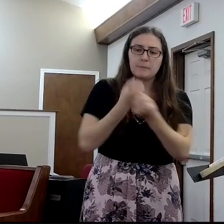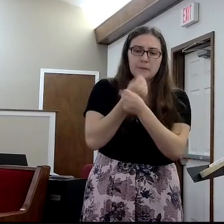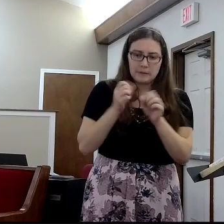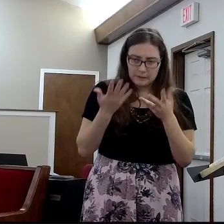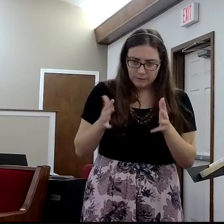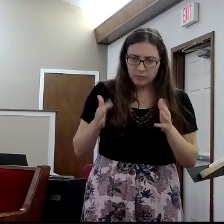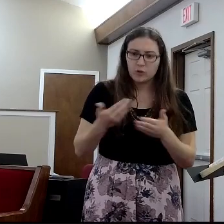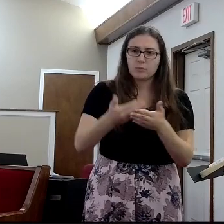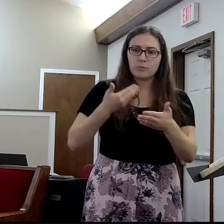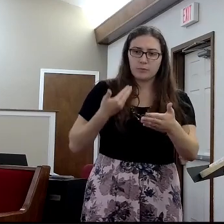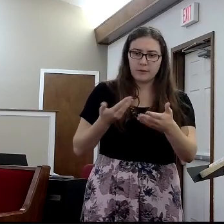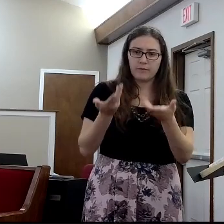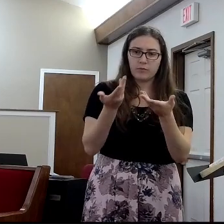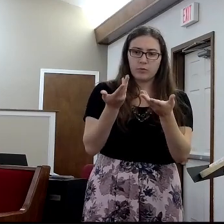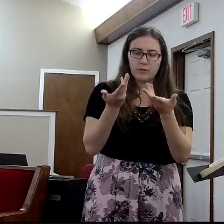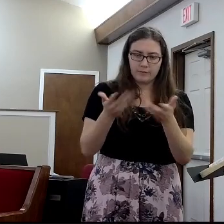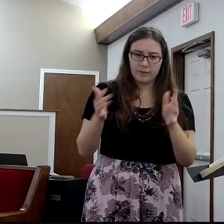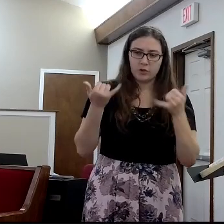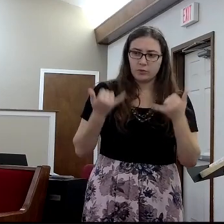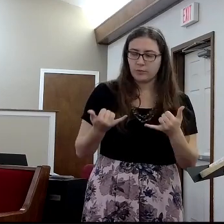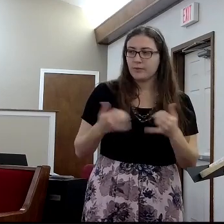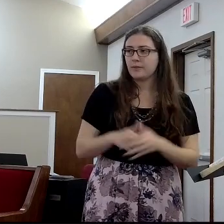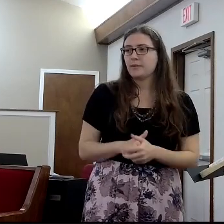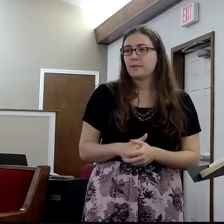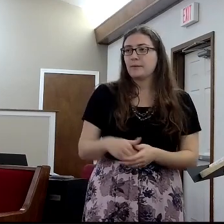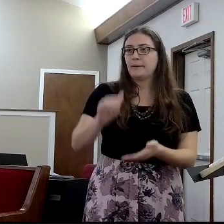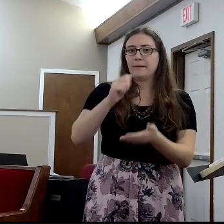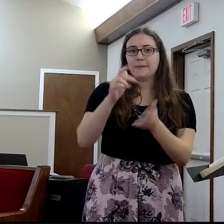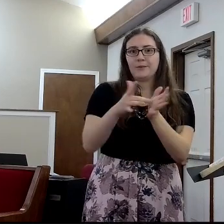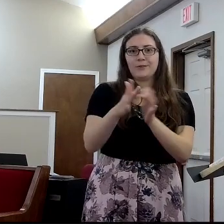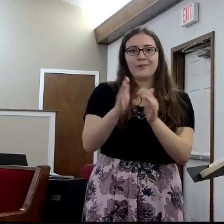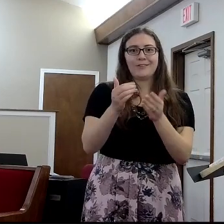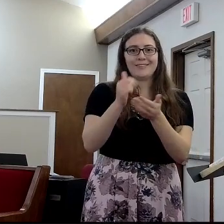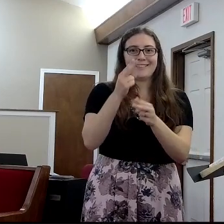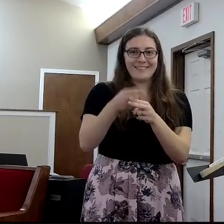settled before they leave here. Lord, I just thank you again. In Jesus' name, amen.